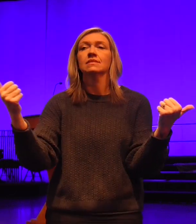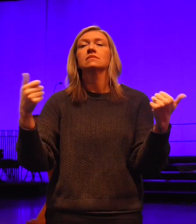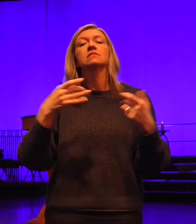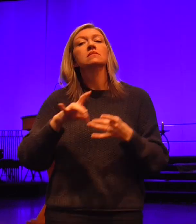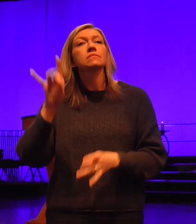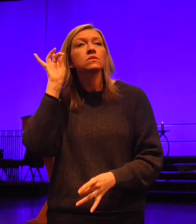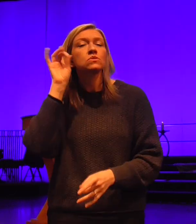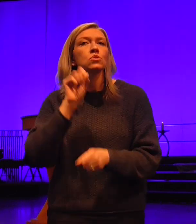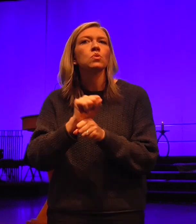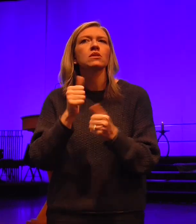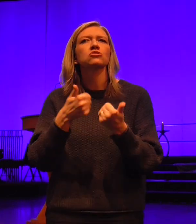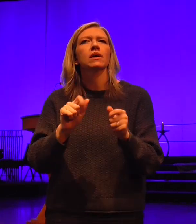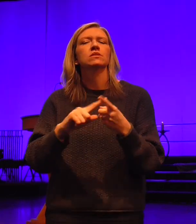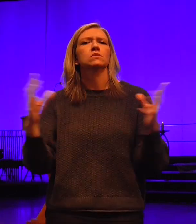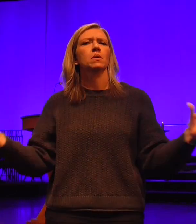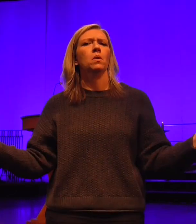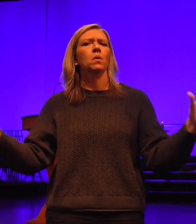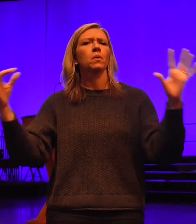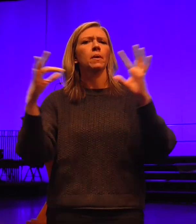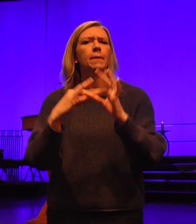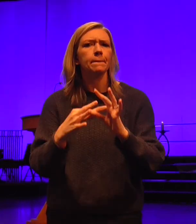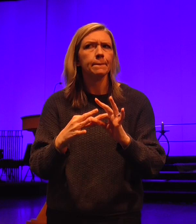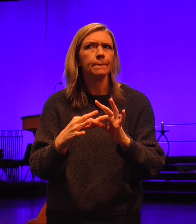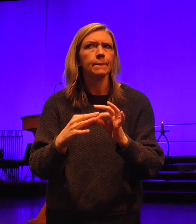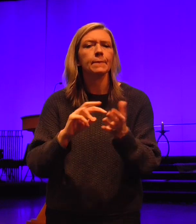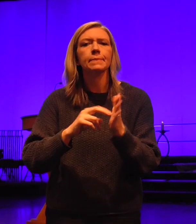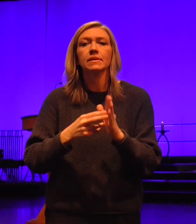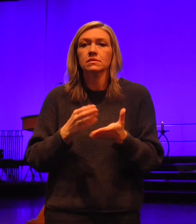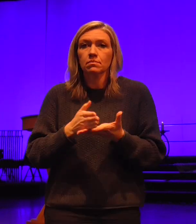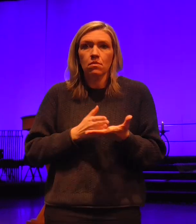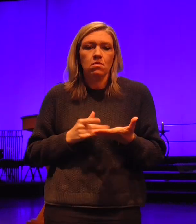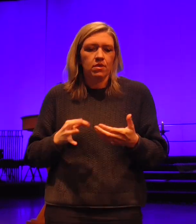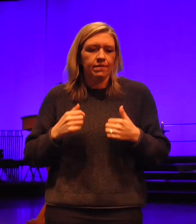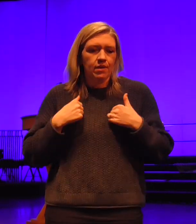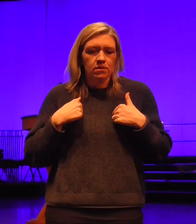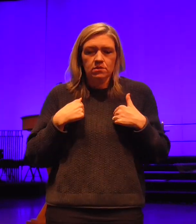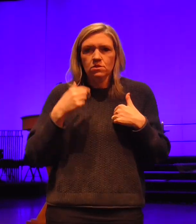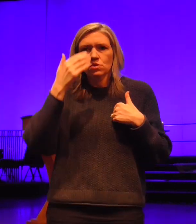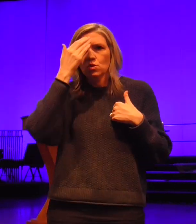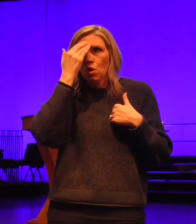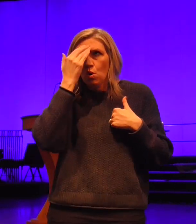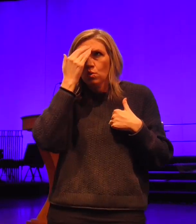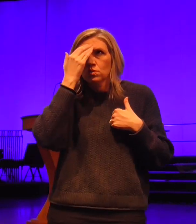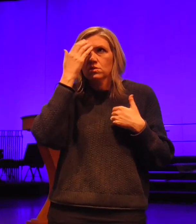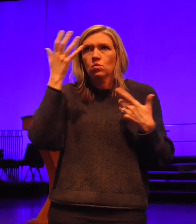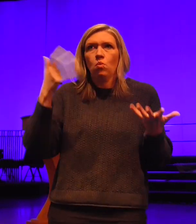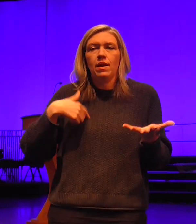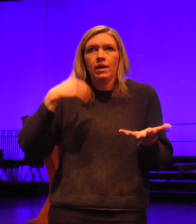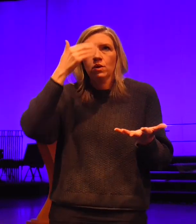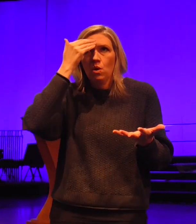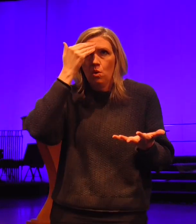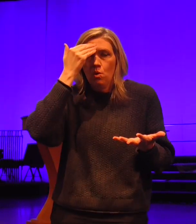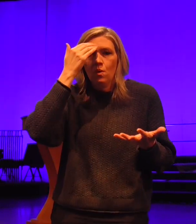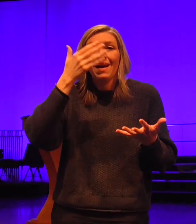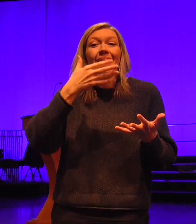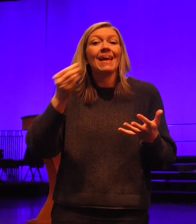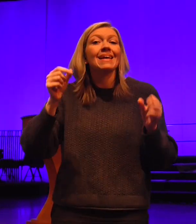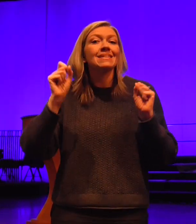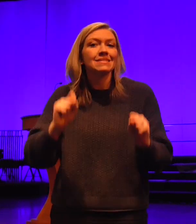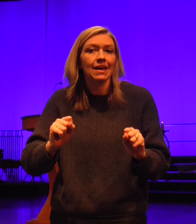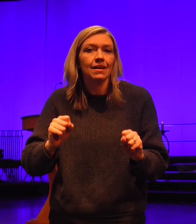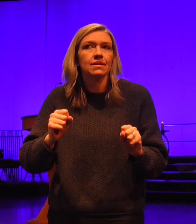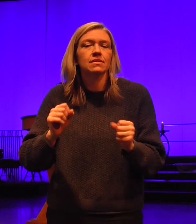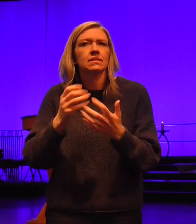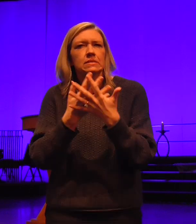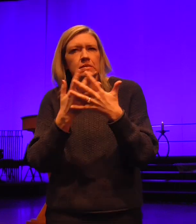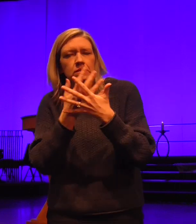things together so that there's an aspect of us that can know what it knows that it knows, but can also ferret out what